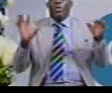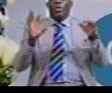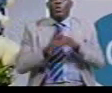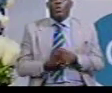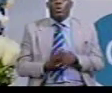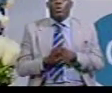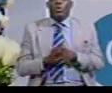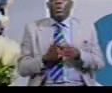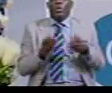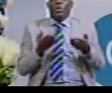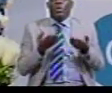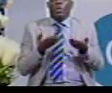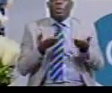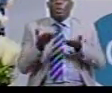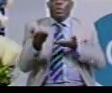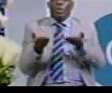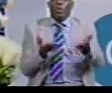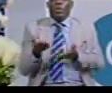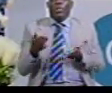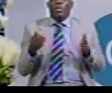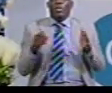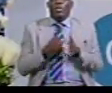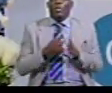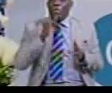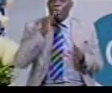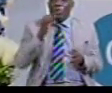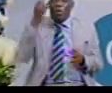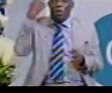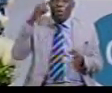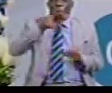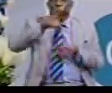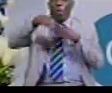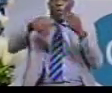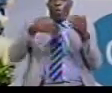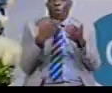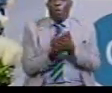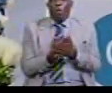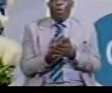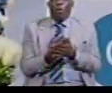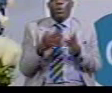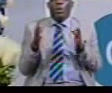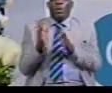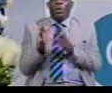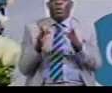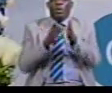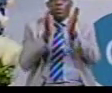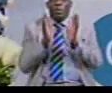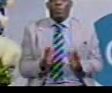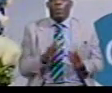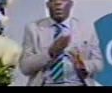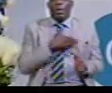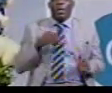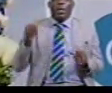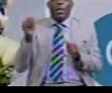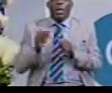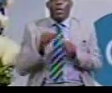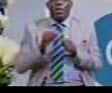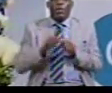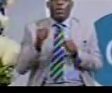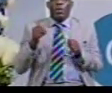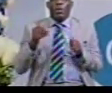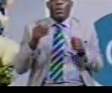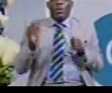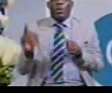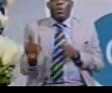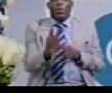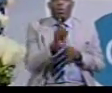and d'adoration. It is for all Christians. C'est pour tous les croyants. And everybody. Et tout le monde. So make